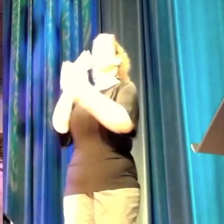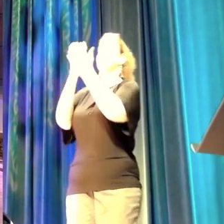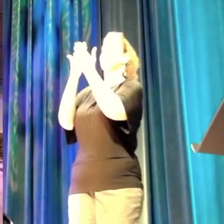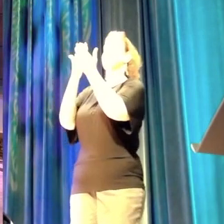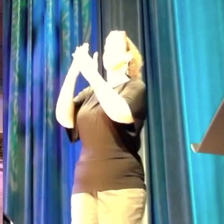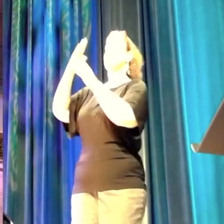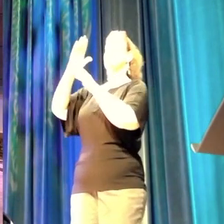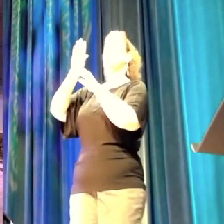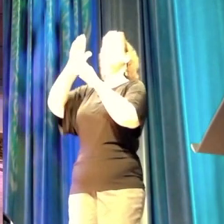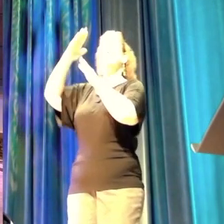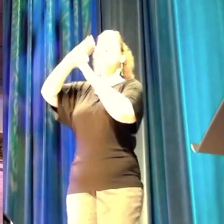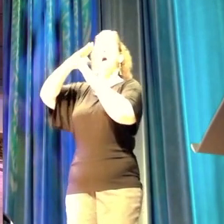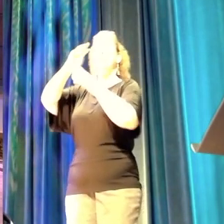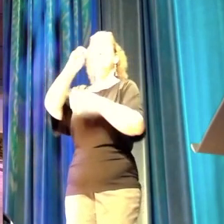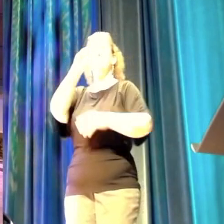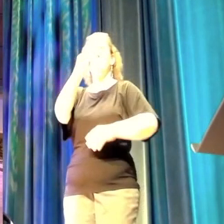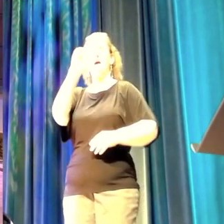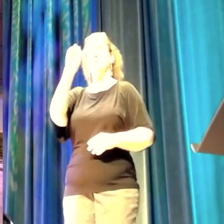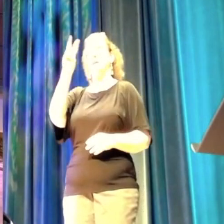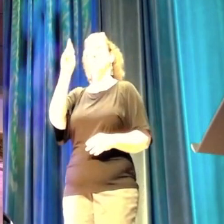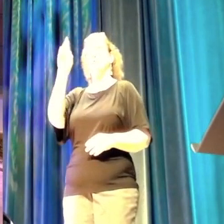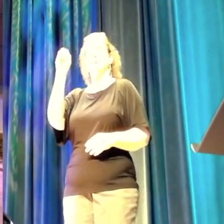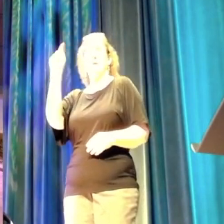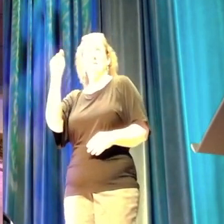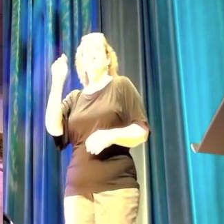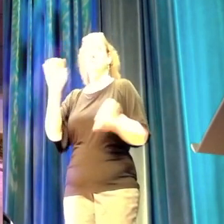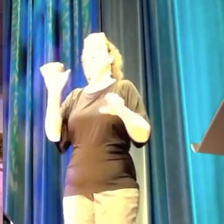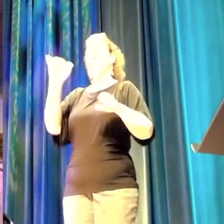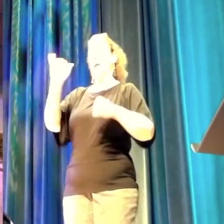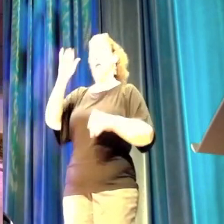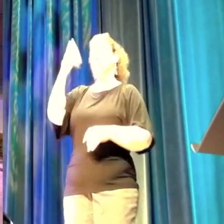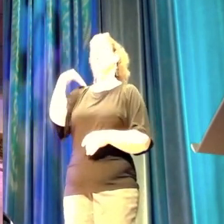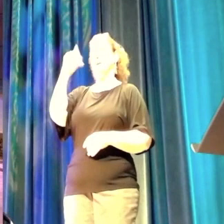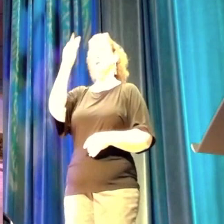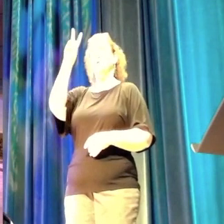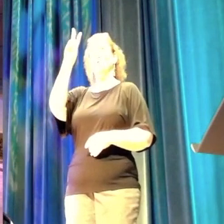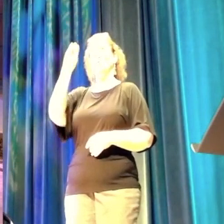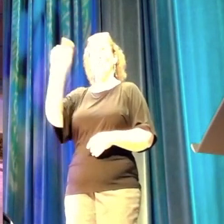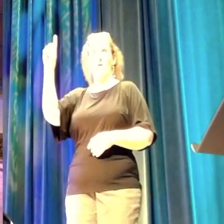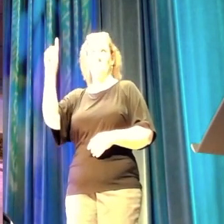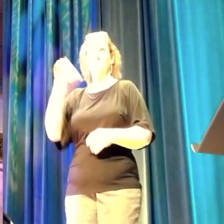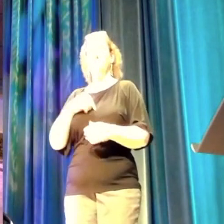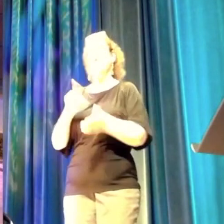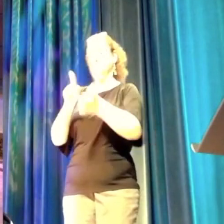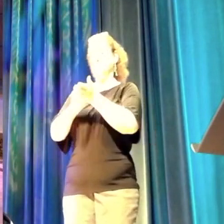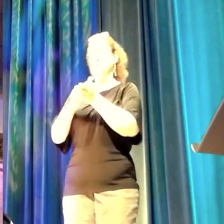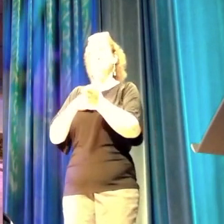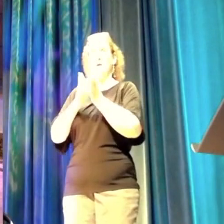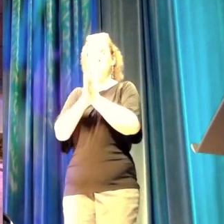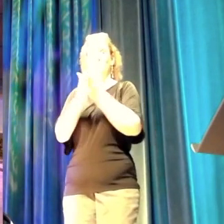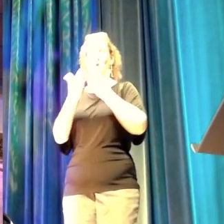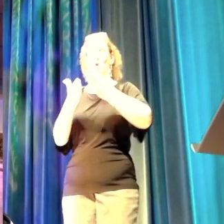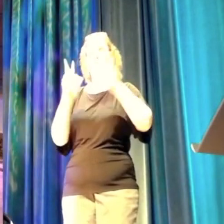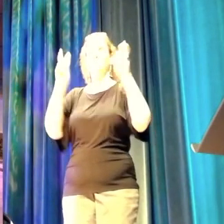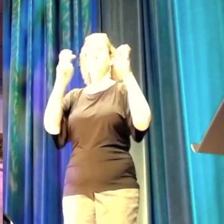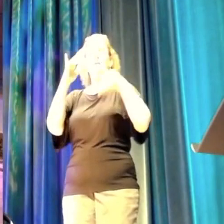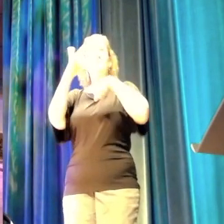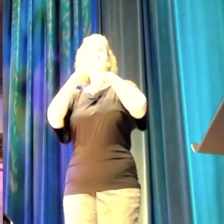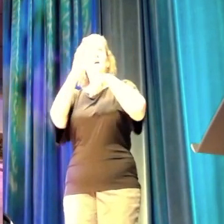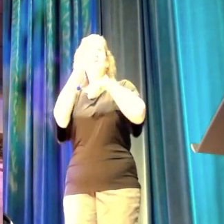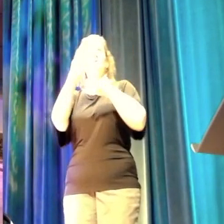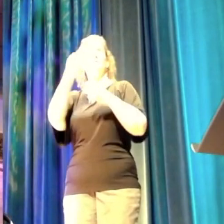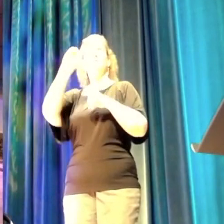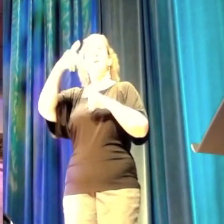Mount Everest. I accomplished this feat in 2001. I published my book, Touch the Top of the